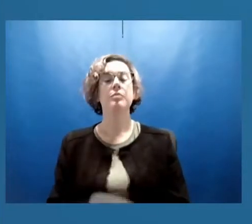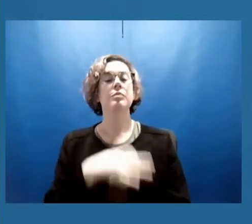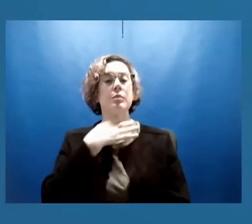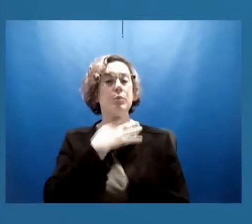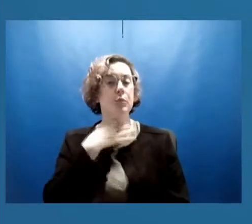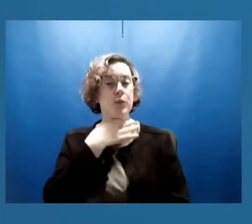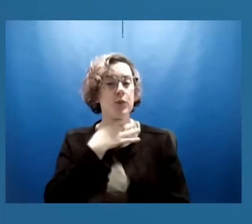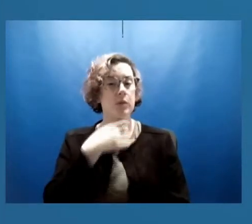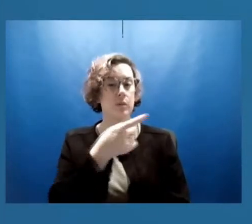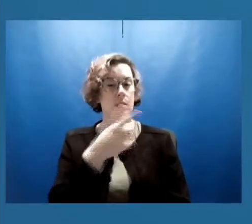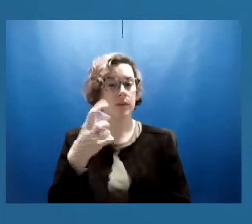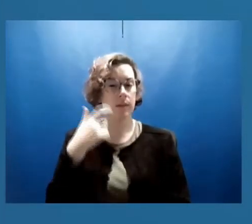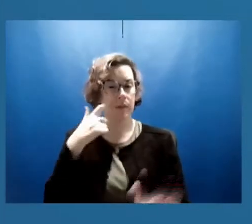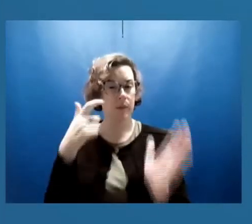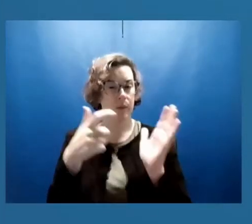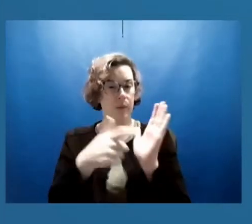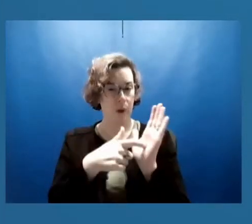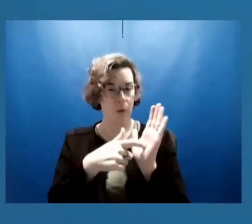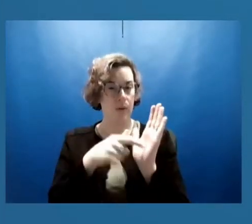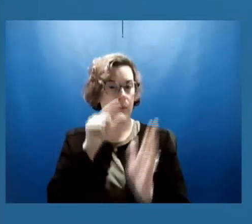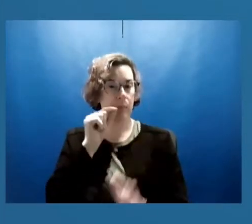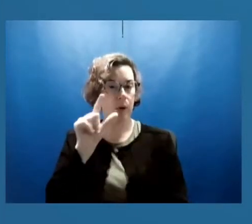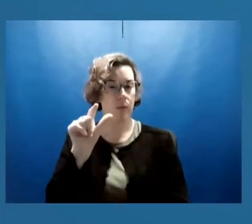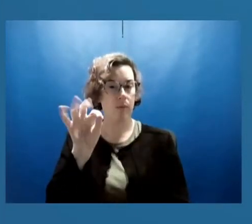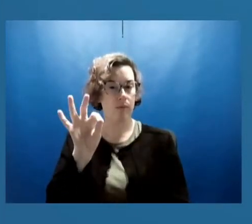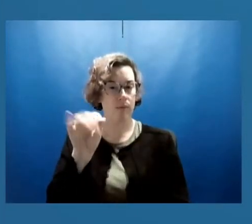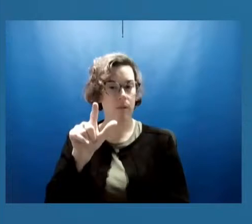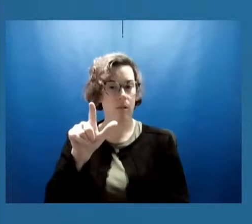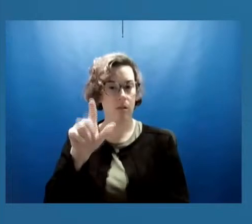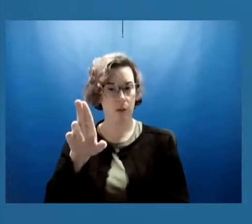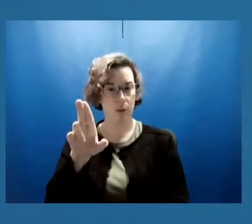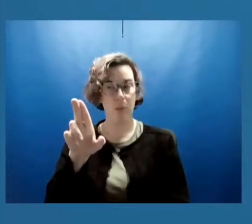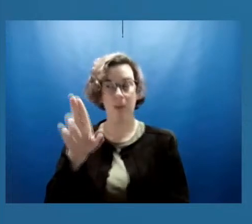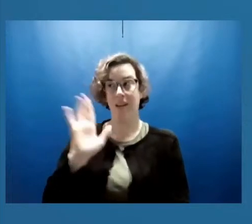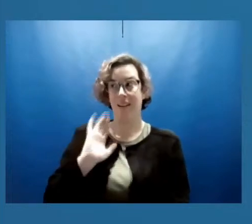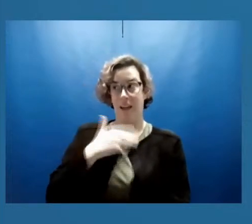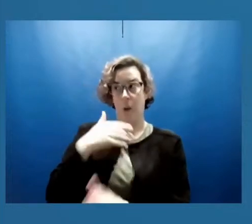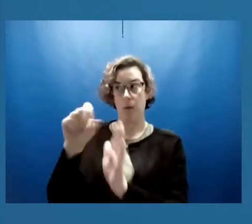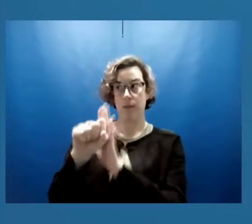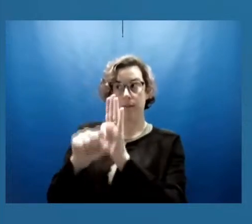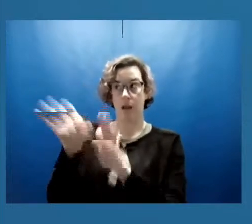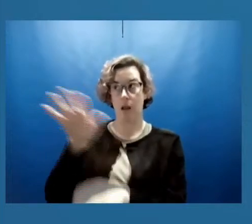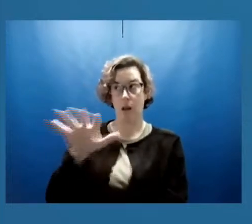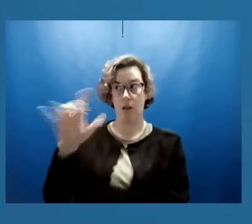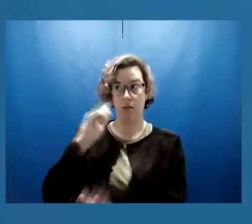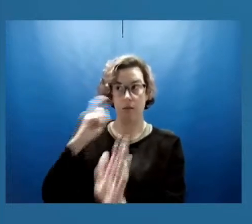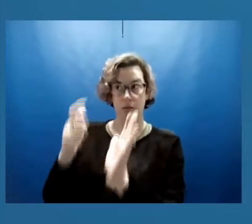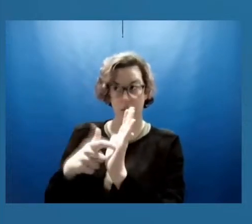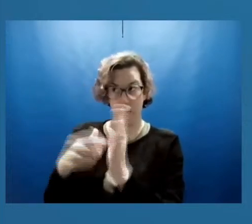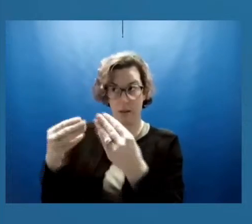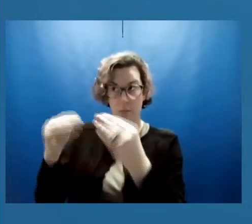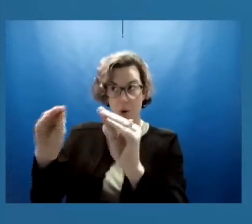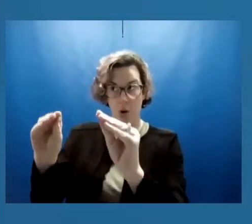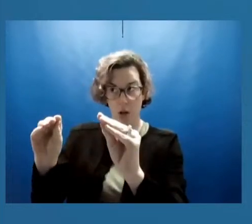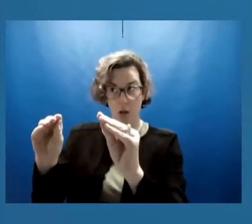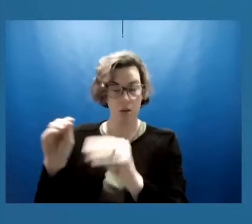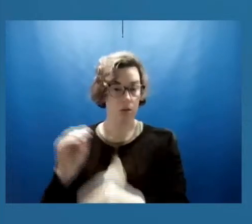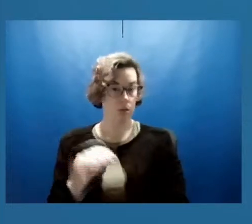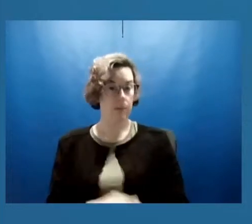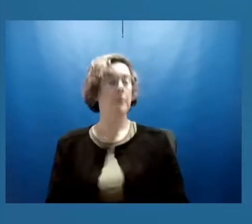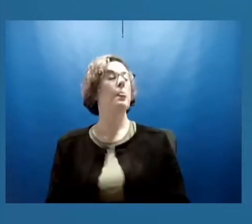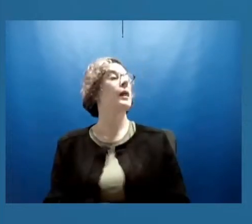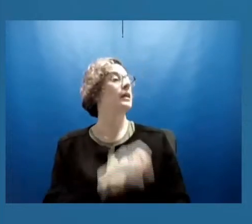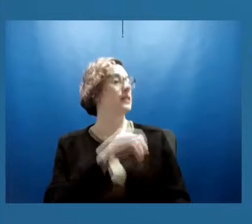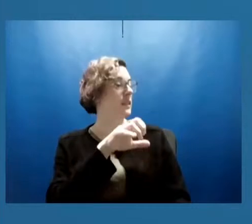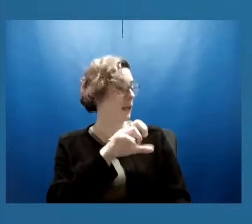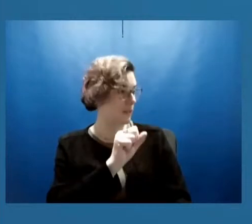a detection of bird flu in a live market in New York or in one of the areas that's under restriction now? Yes,